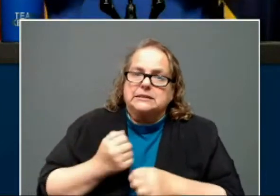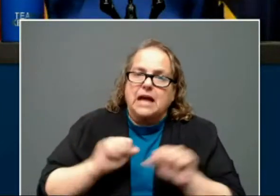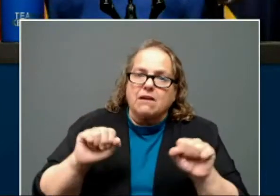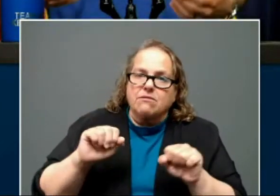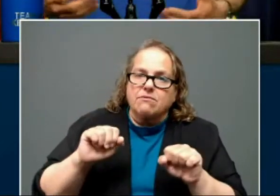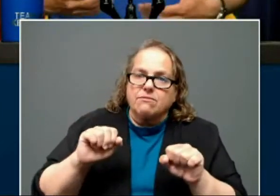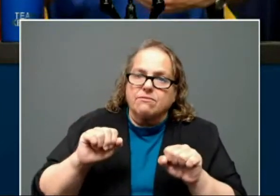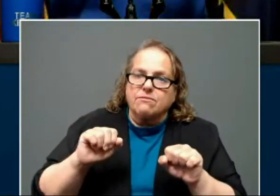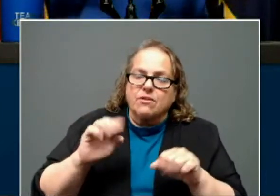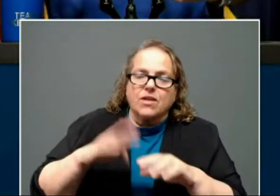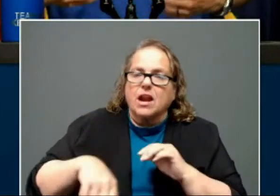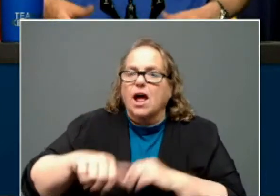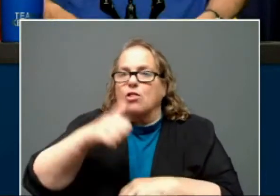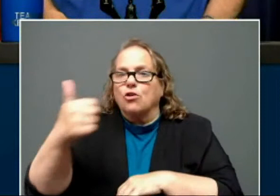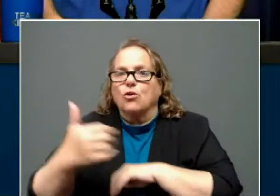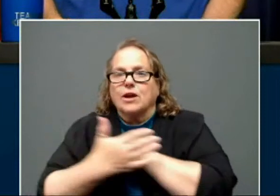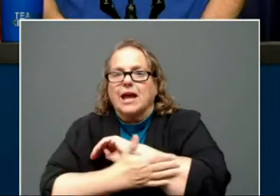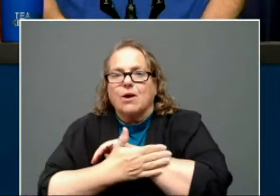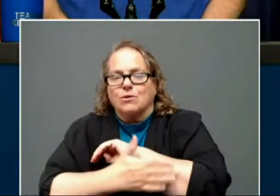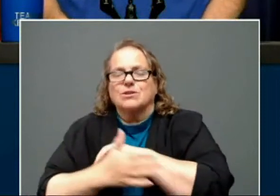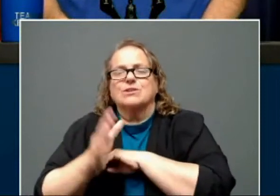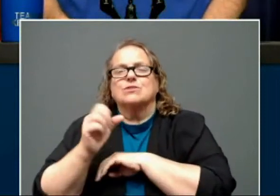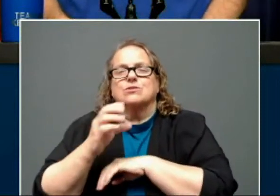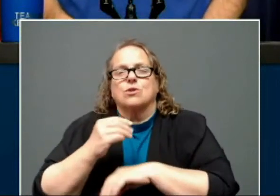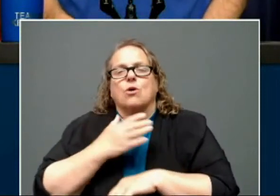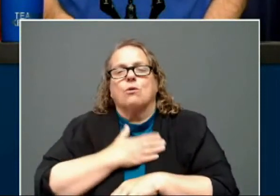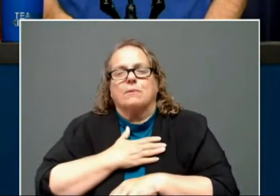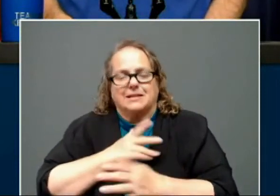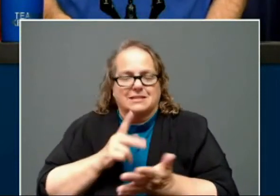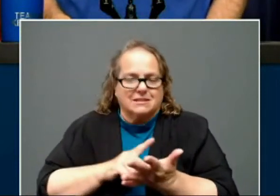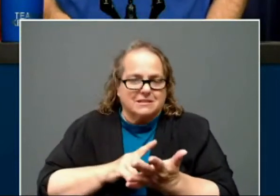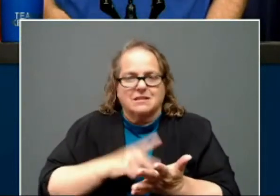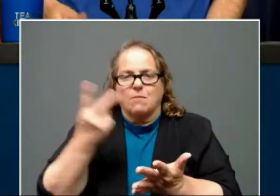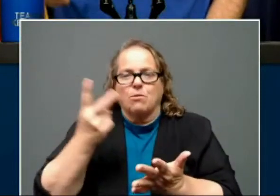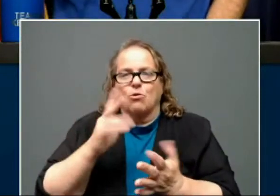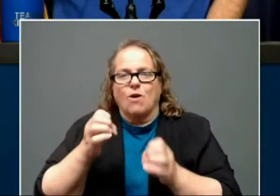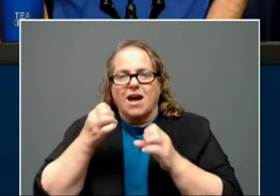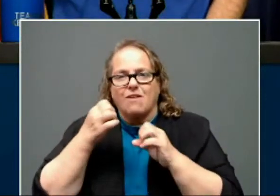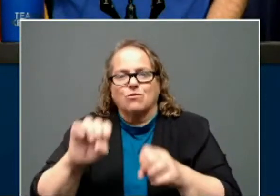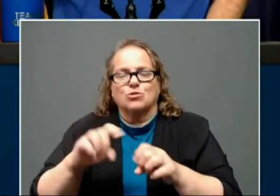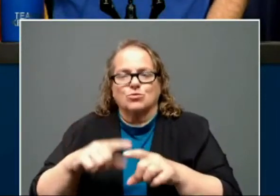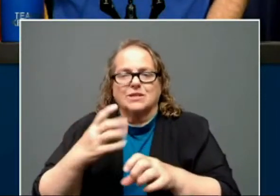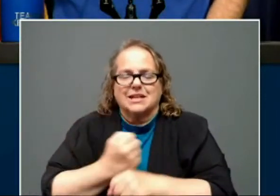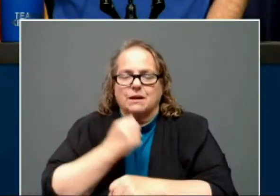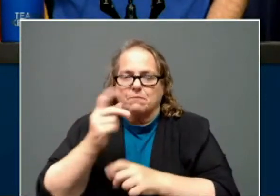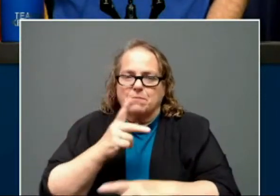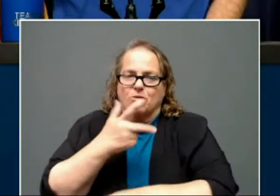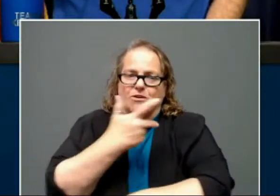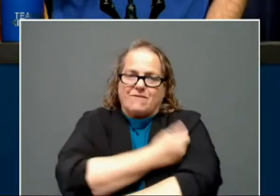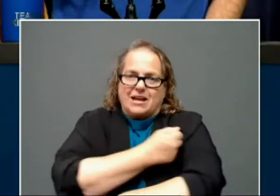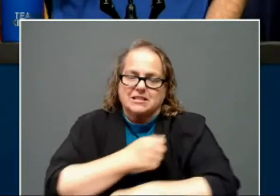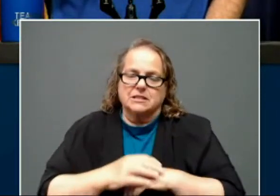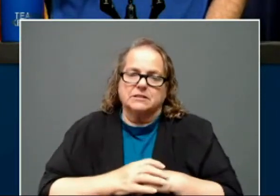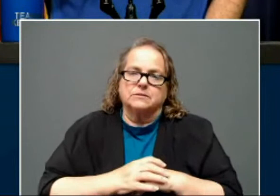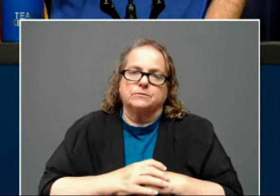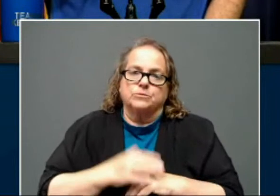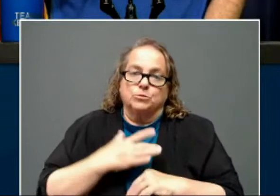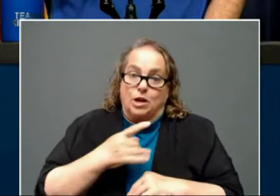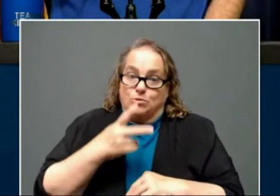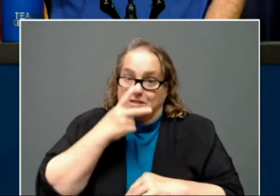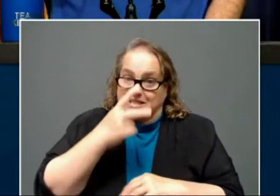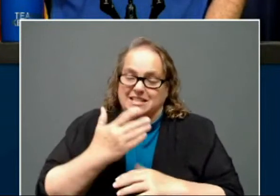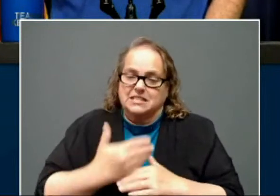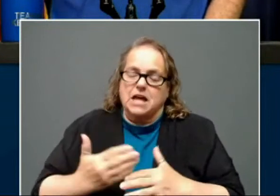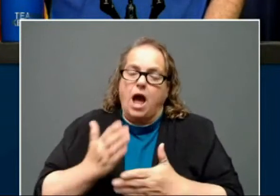hope that we could redouble efforts to get everybody out and vaccinated. I would like to see some healthy competition amongst